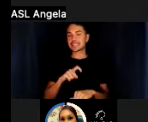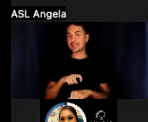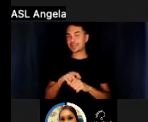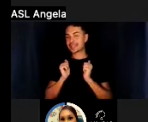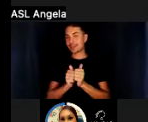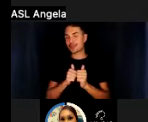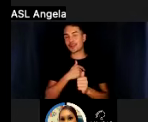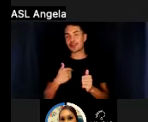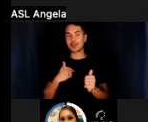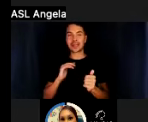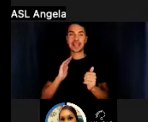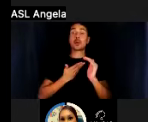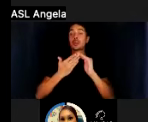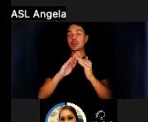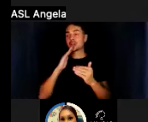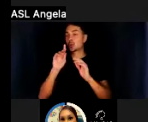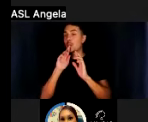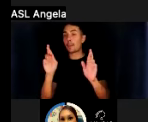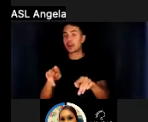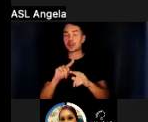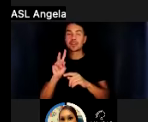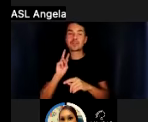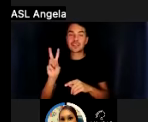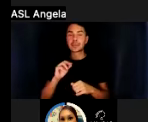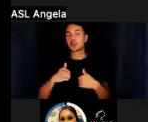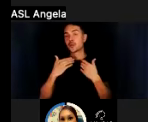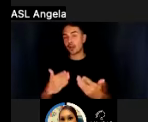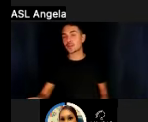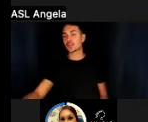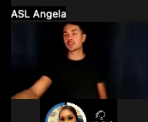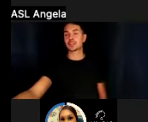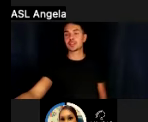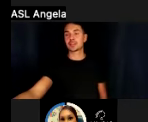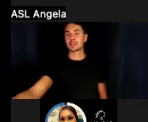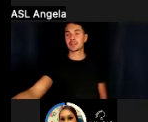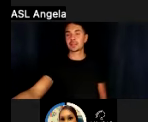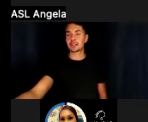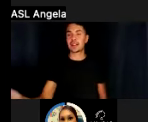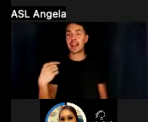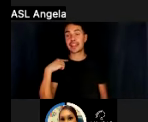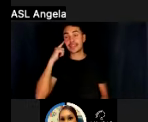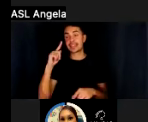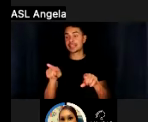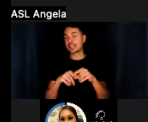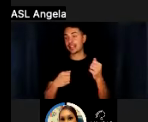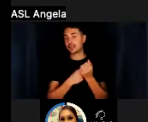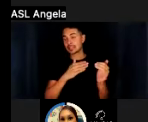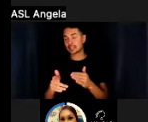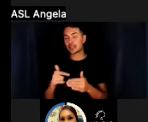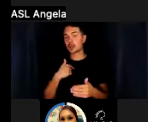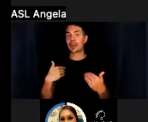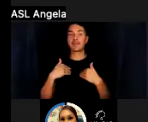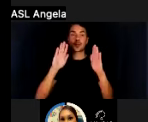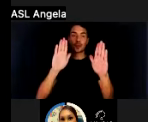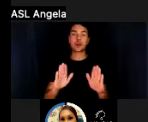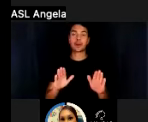and how our community might be responding to victims and survivors. And so I really think as advocates, we have a great